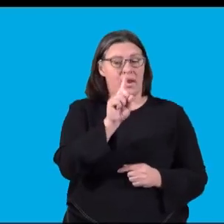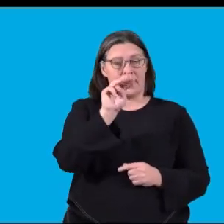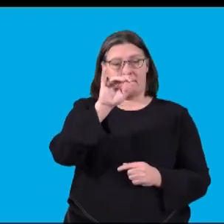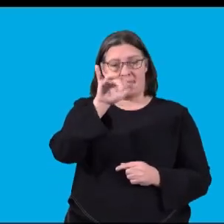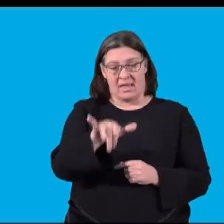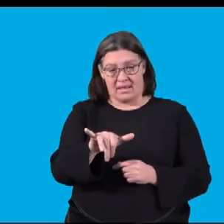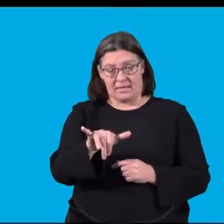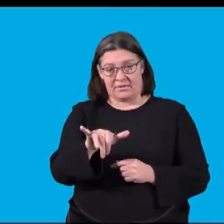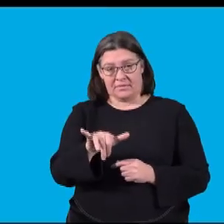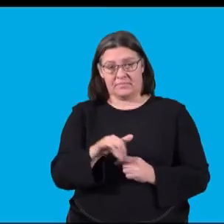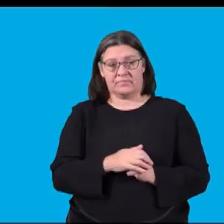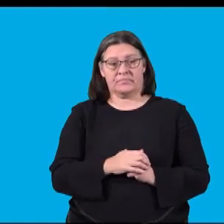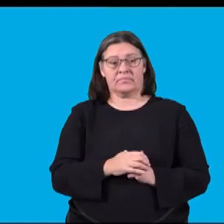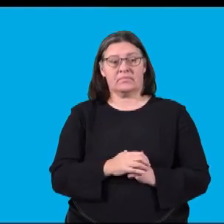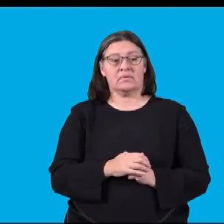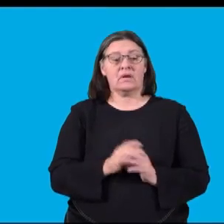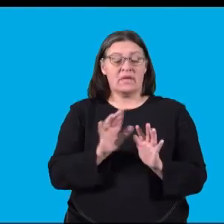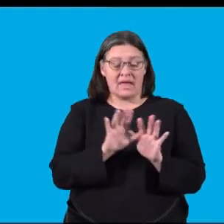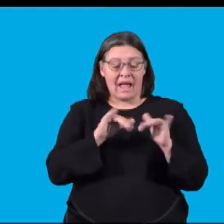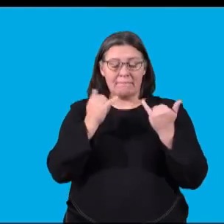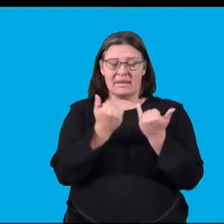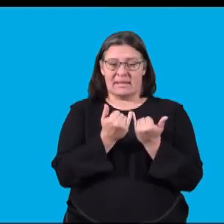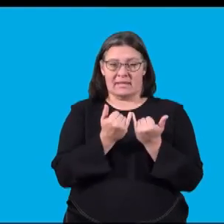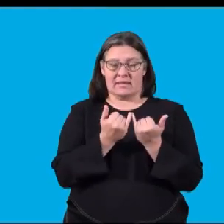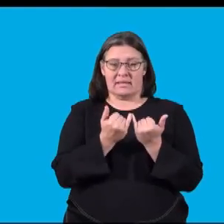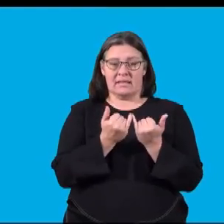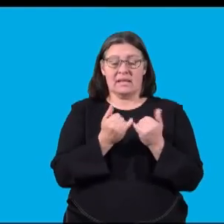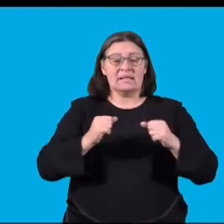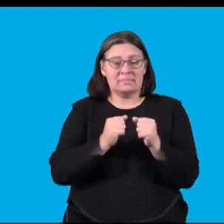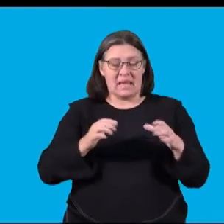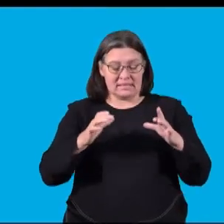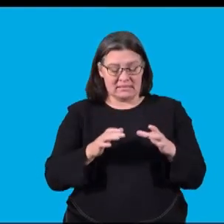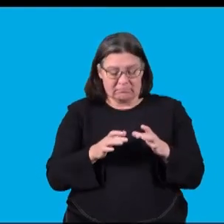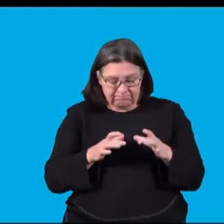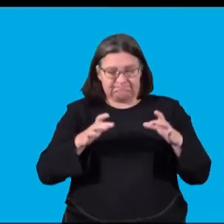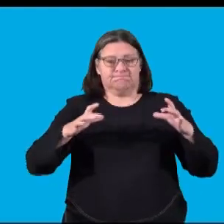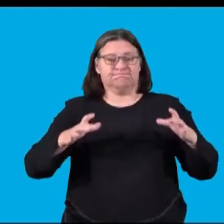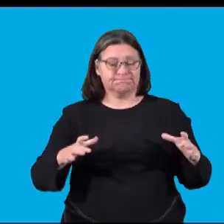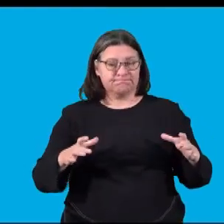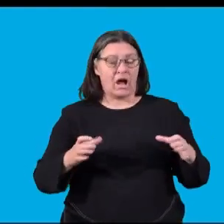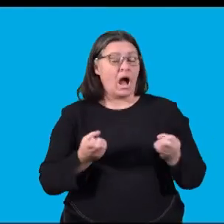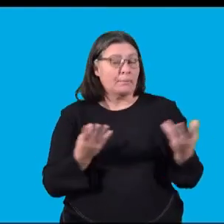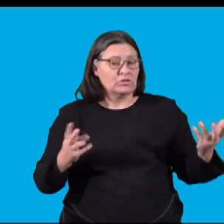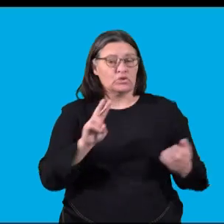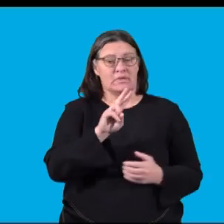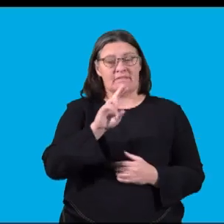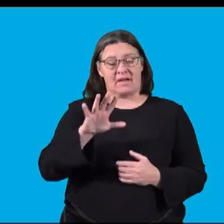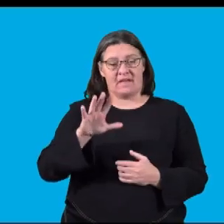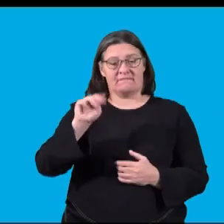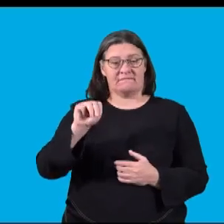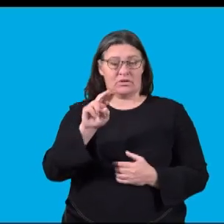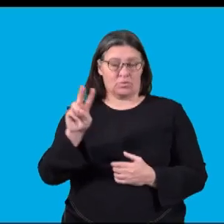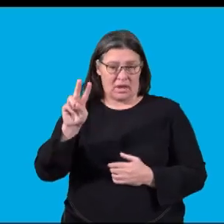May. Very important. The company then increased the space by 25 square